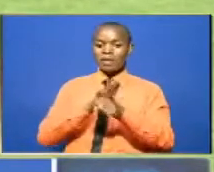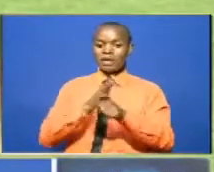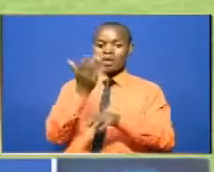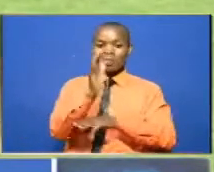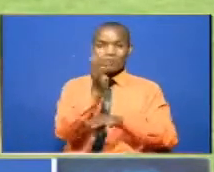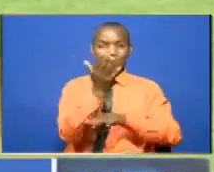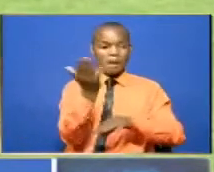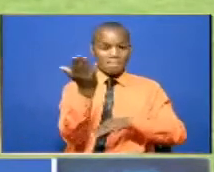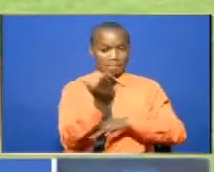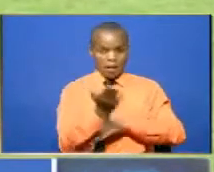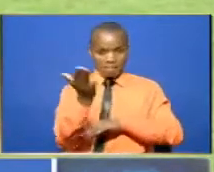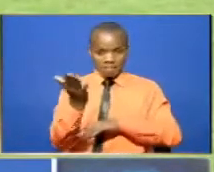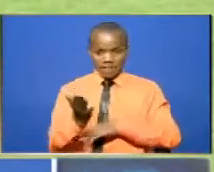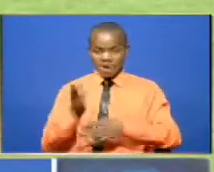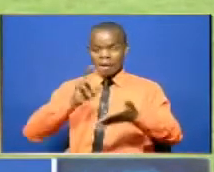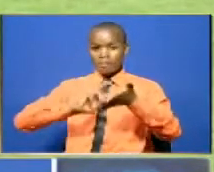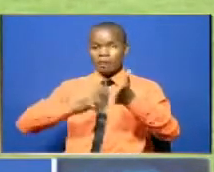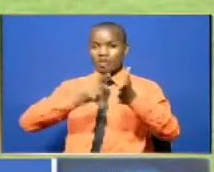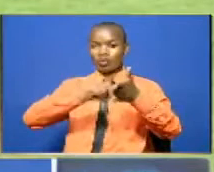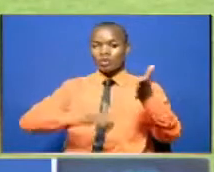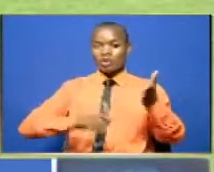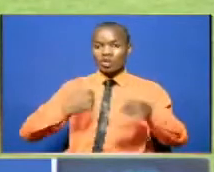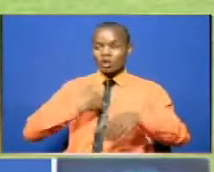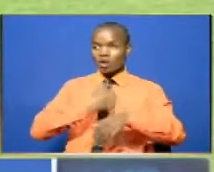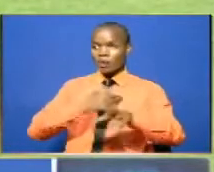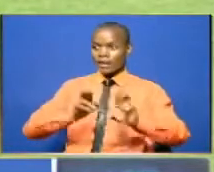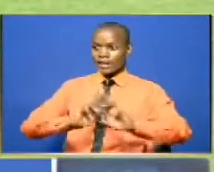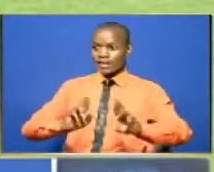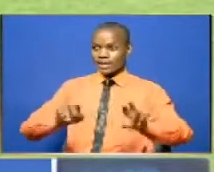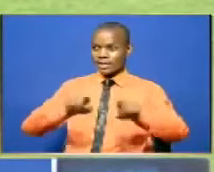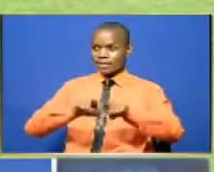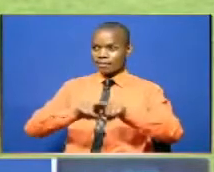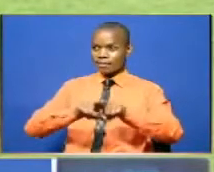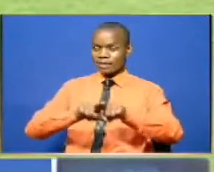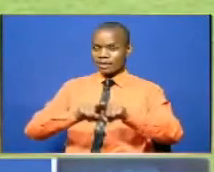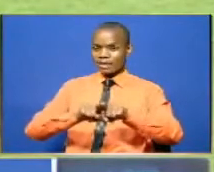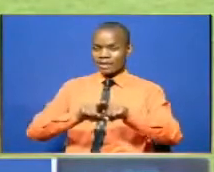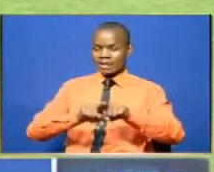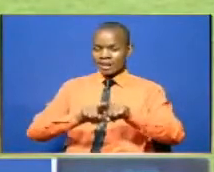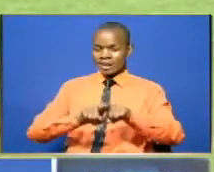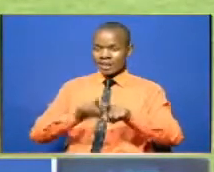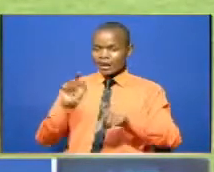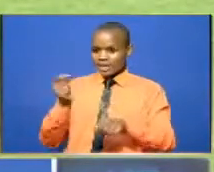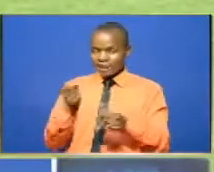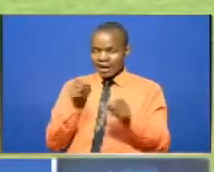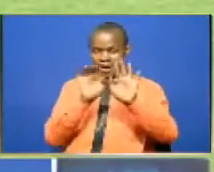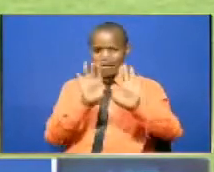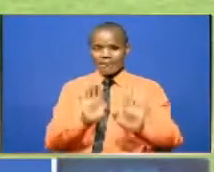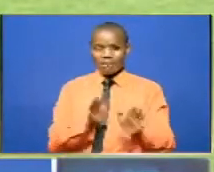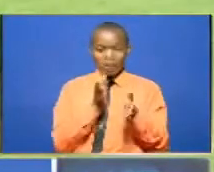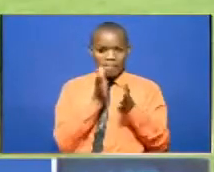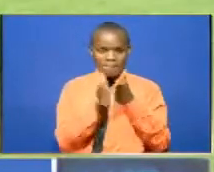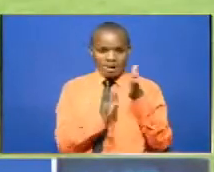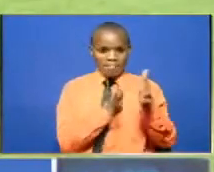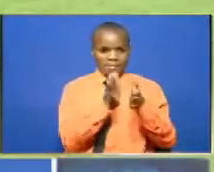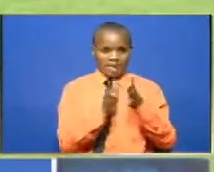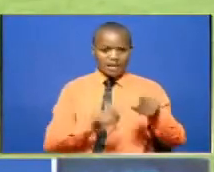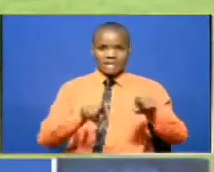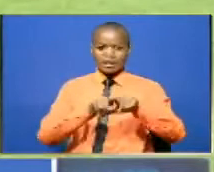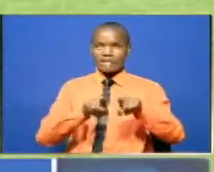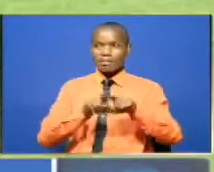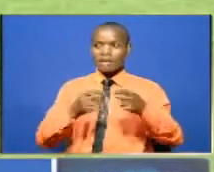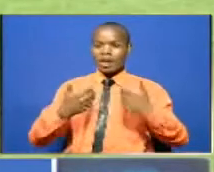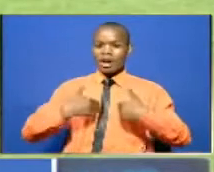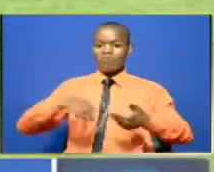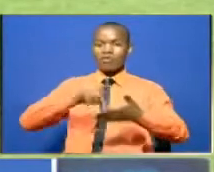So it's really preparing. And of course, the countries need also to plan. We need to start planning and having what is called an